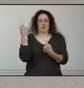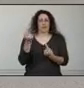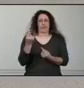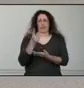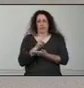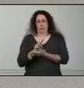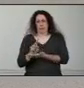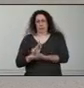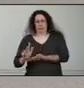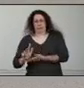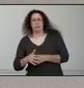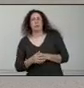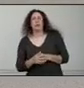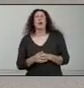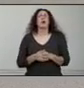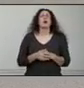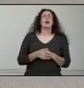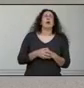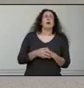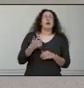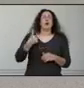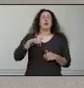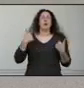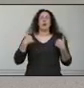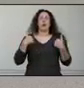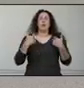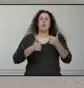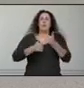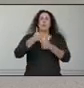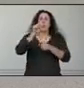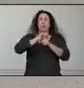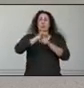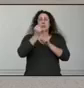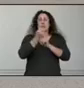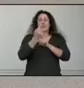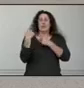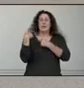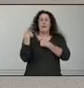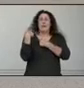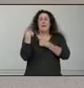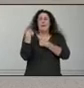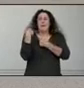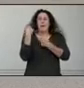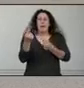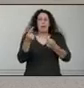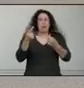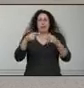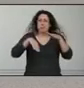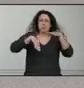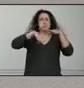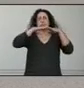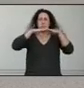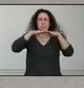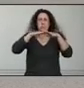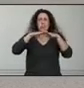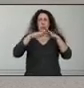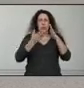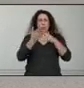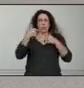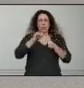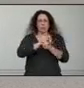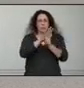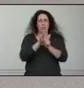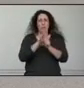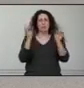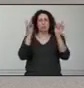weeks, where we have the most cases we've ever had during the entire pandemic. It is more dangerous